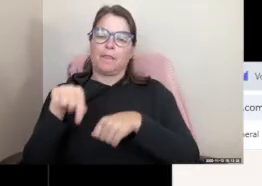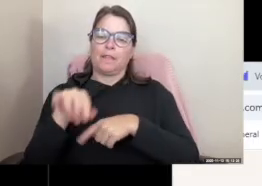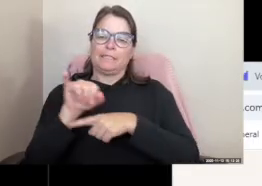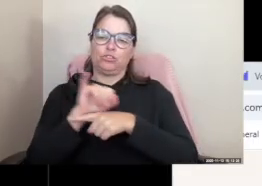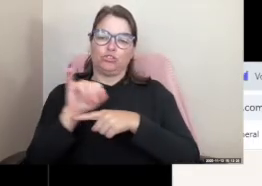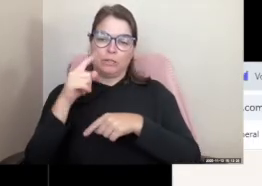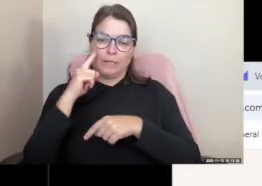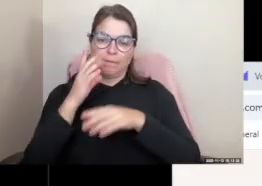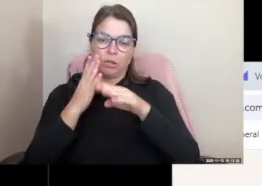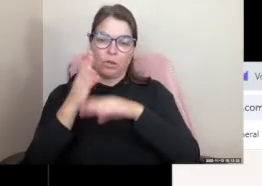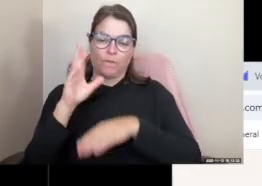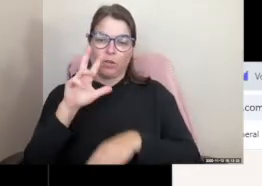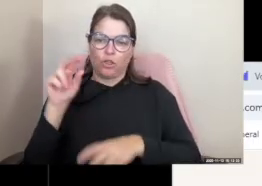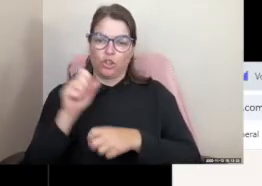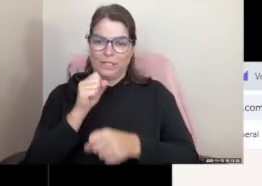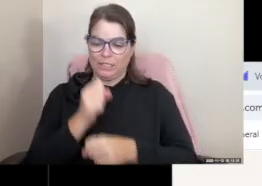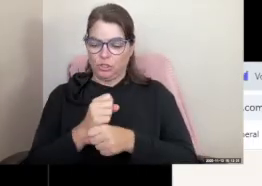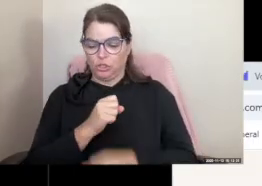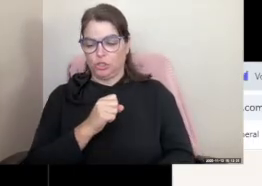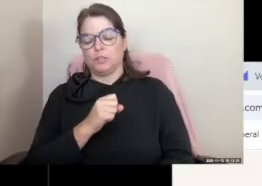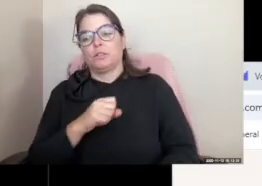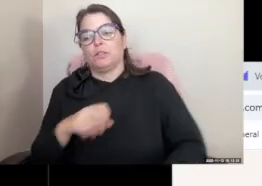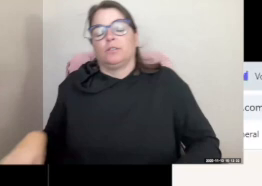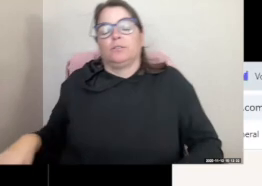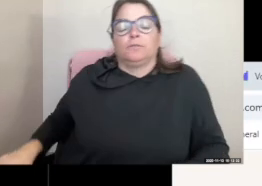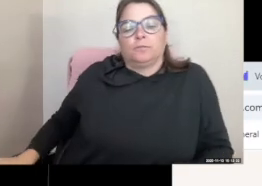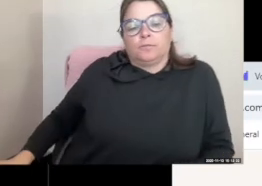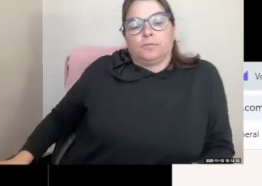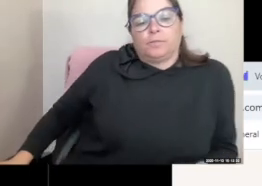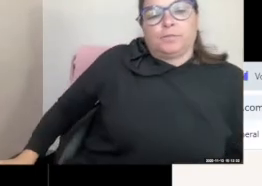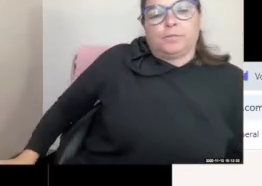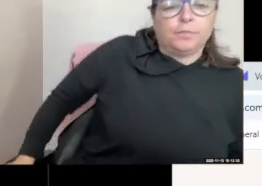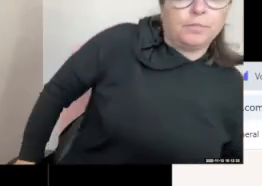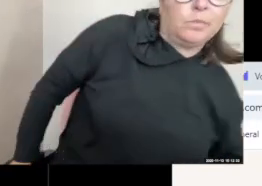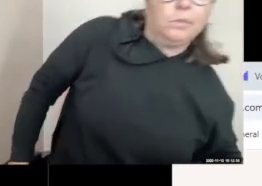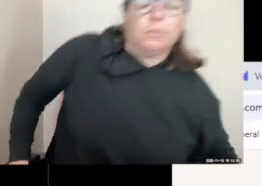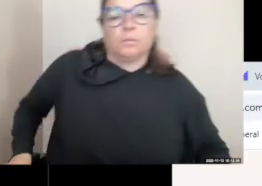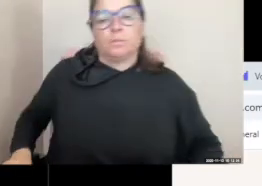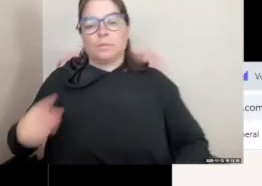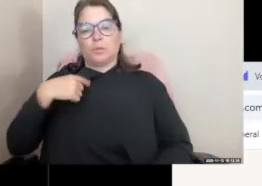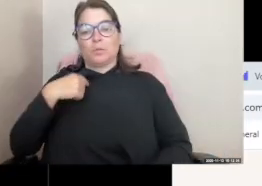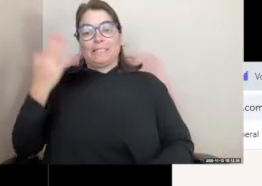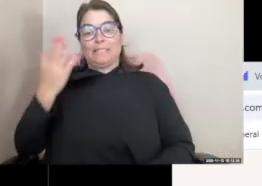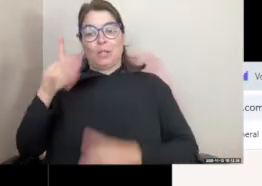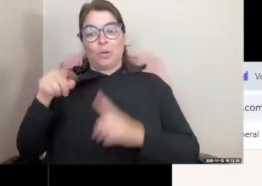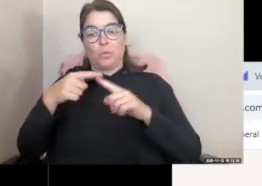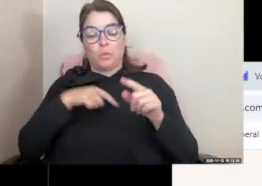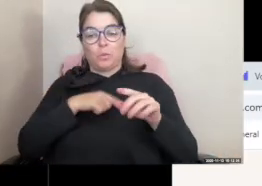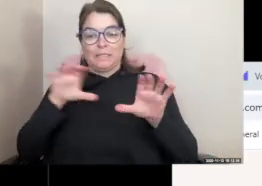to talk to the BEV range extender or REX or